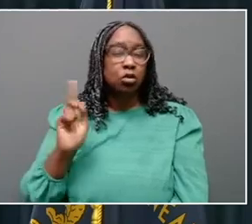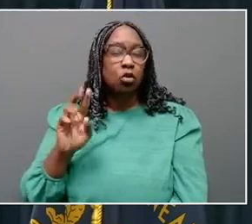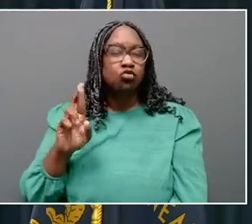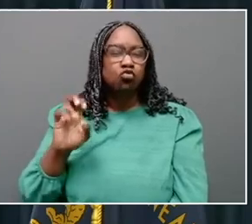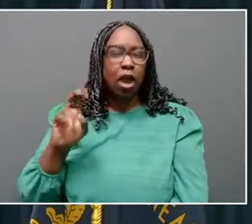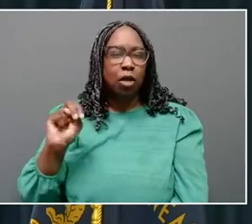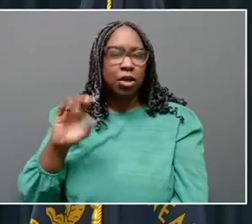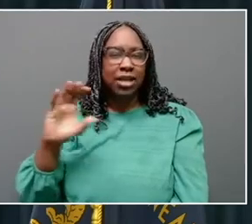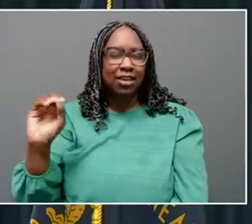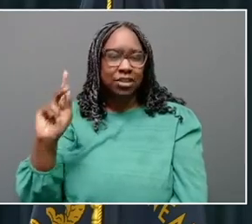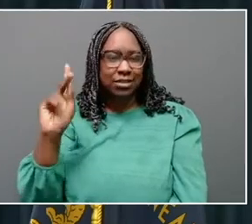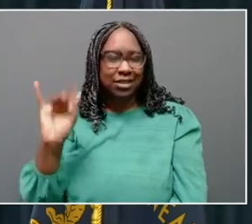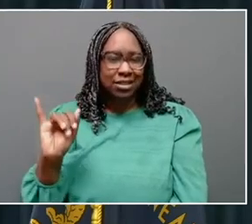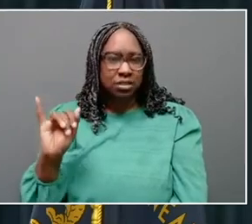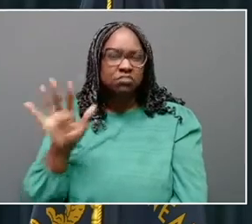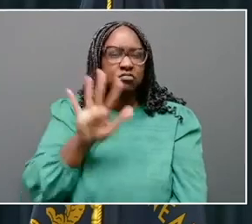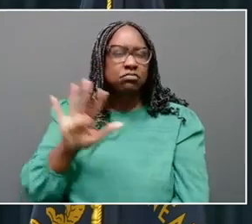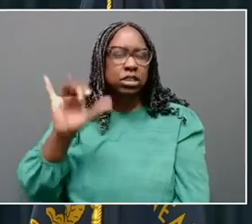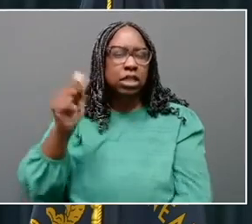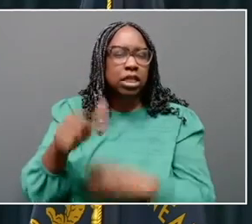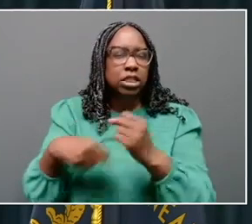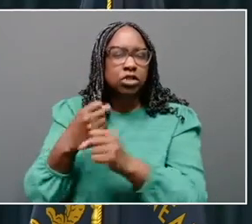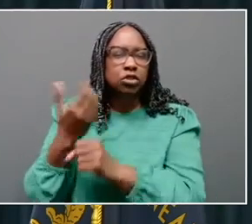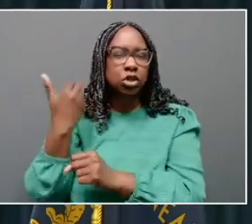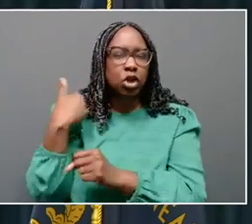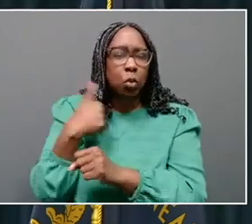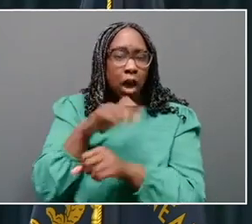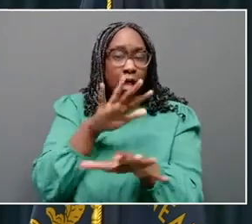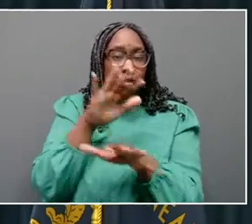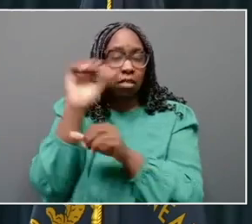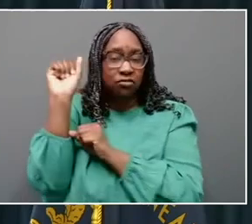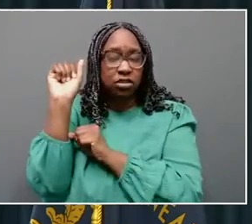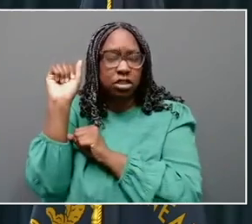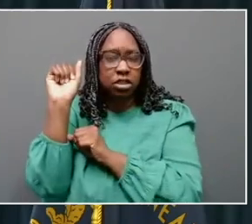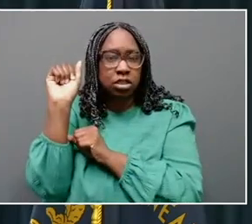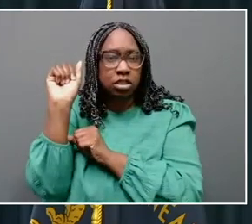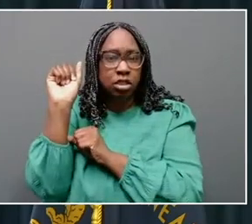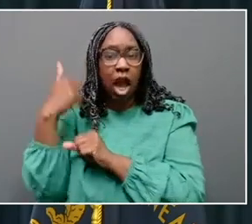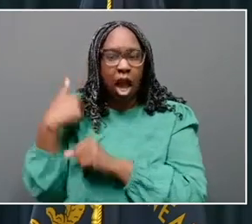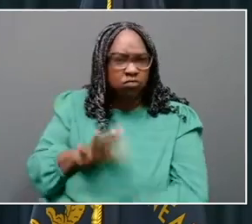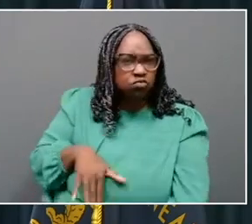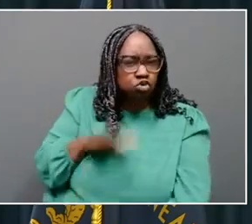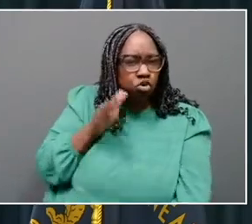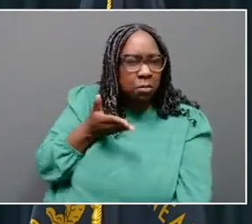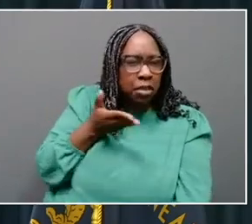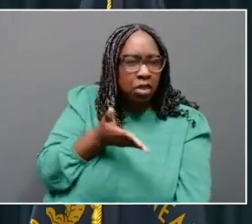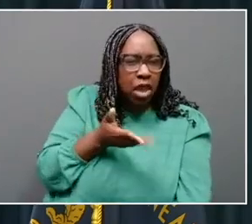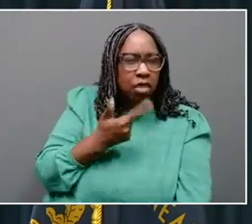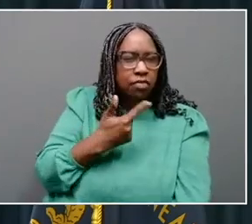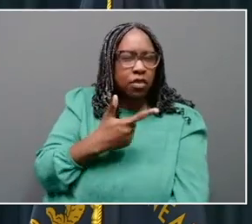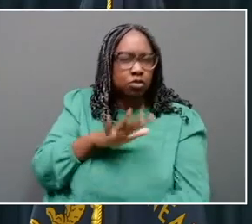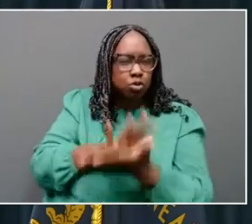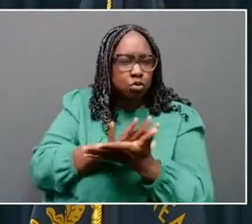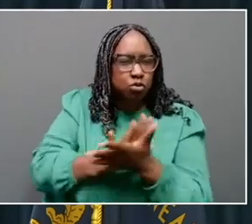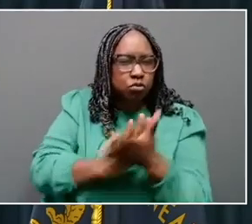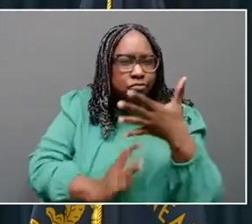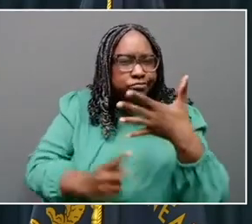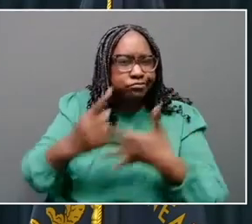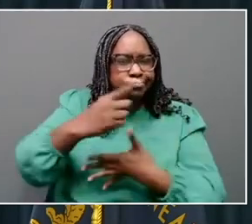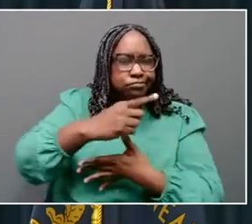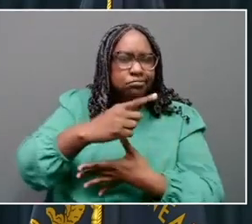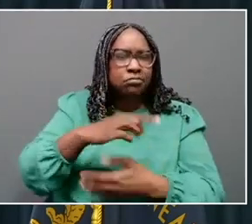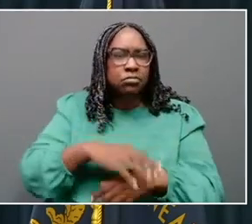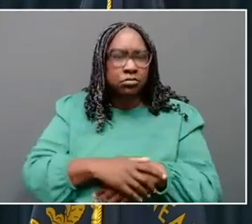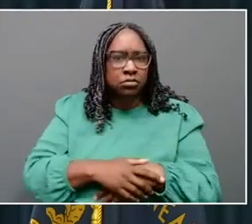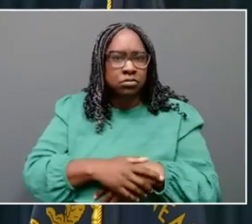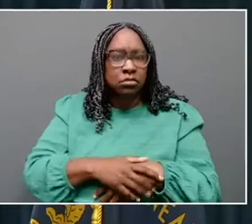Roughly 10 years ago, I left that community, one that raised me, one that educated me, and ultimately I had to leave